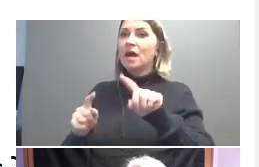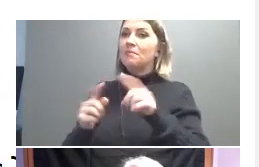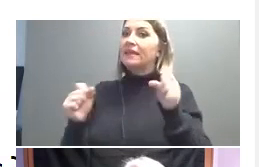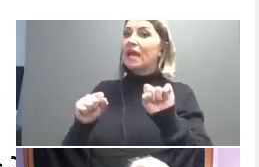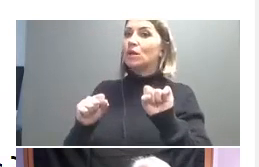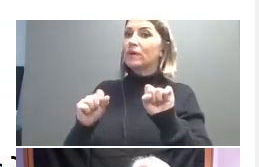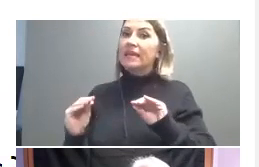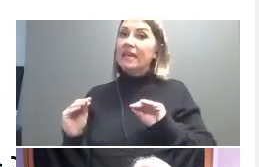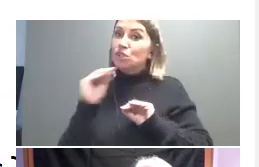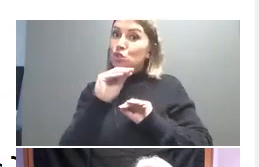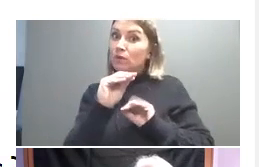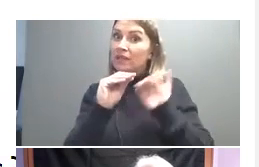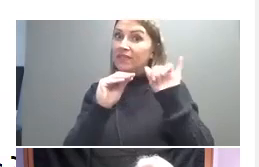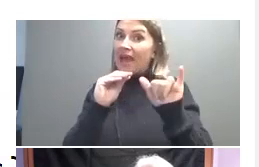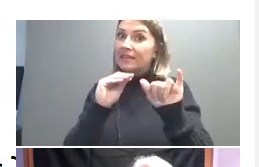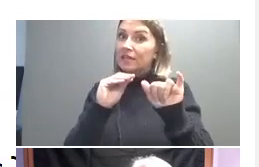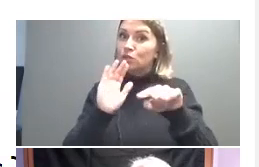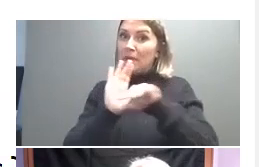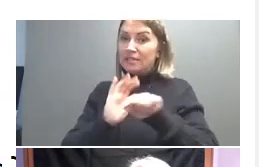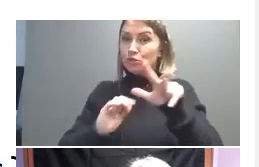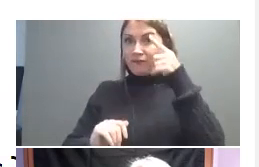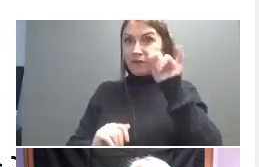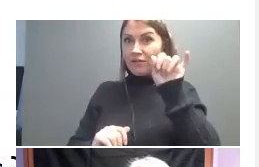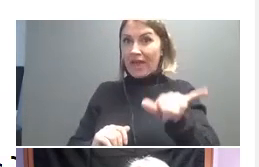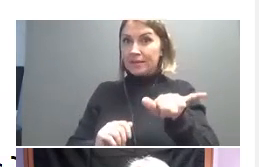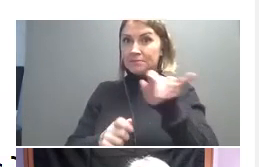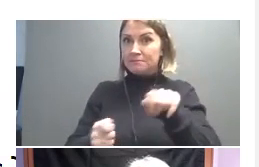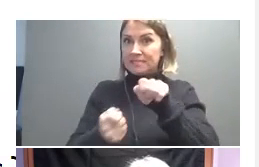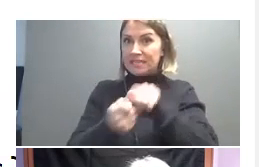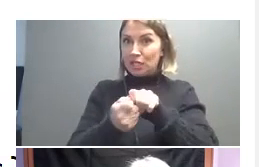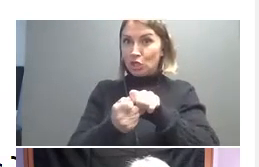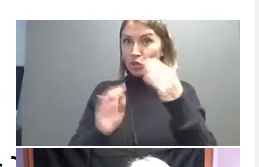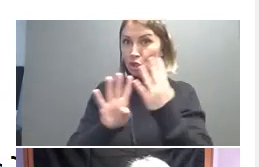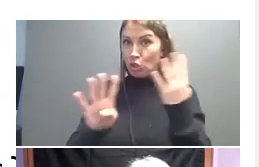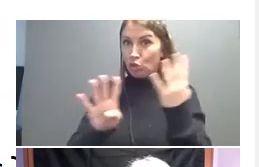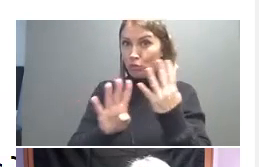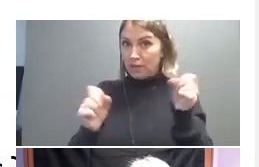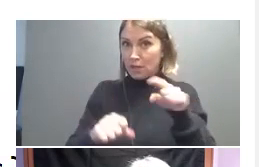insert this A equals to -3 to this particular priority queue?